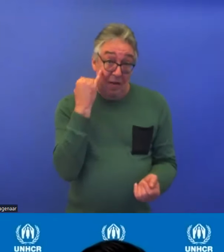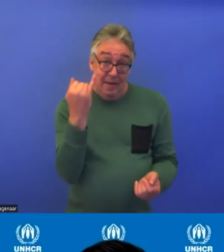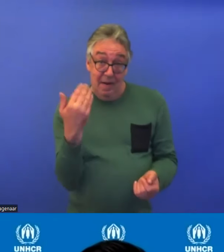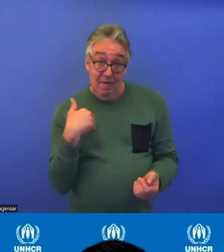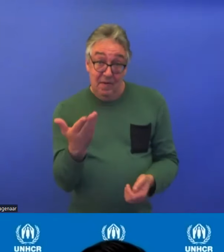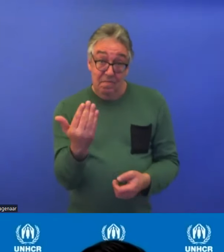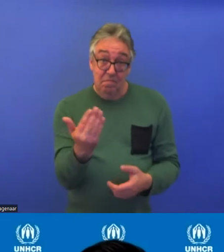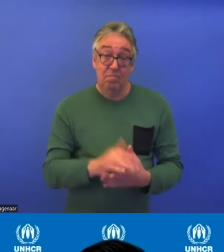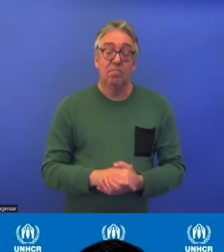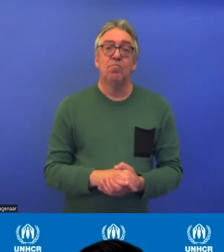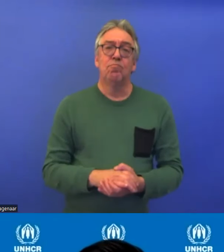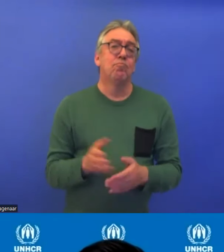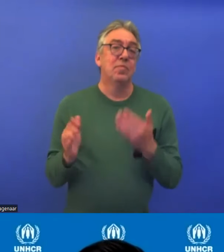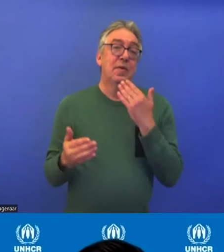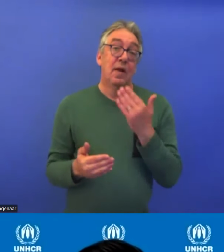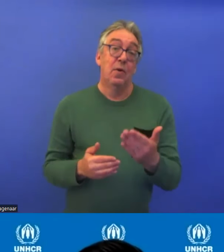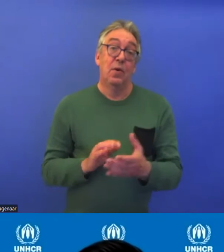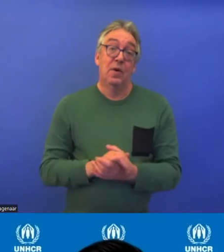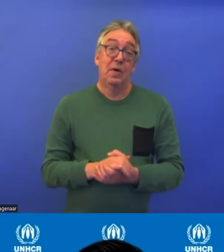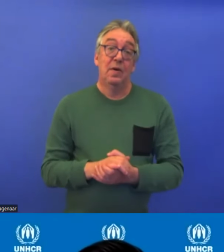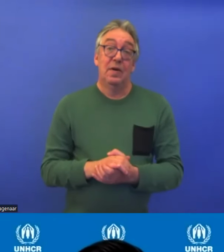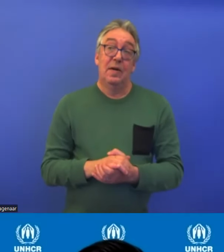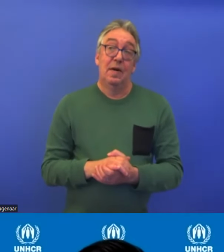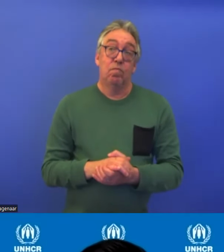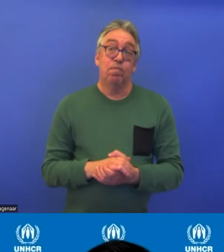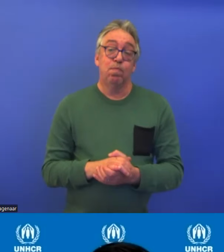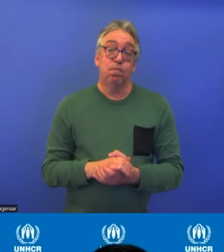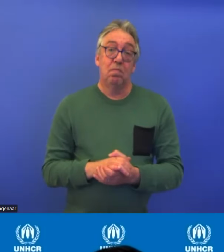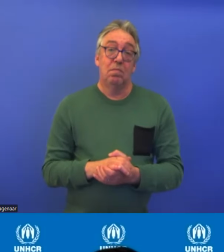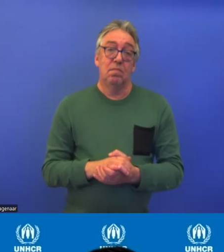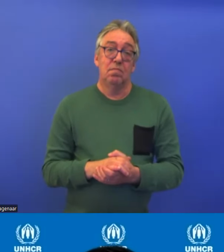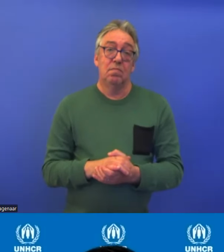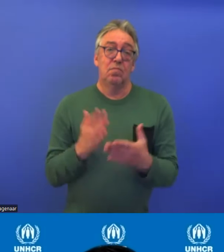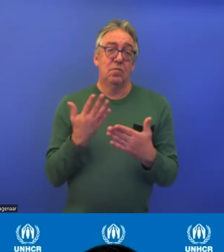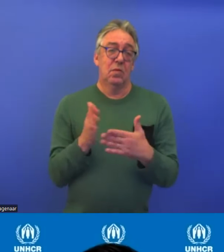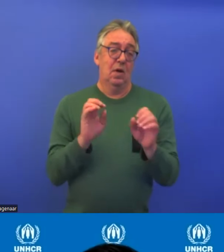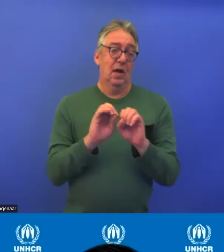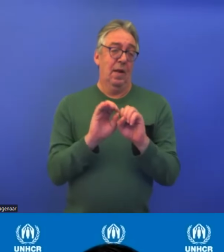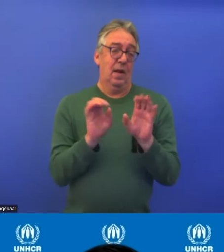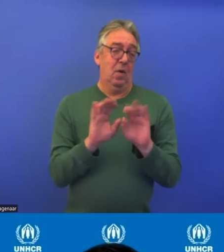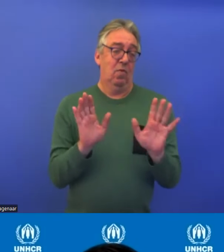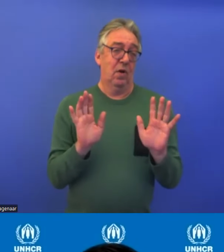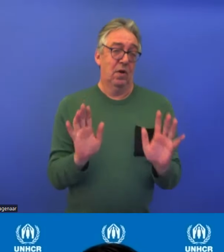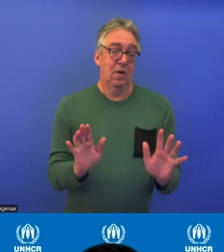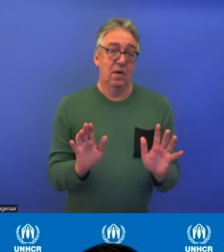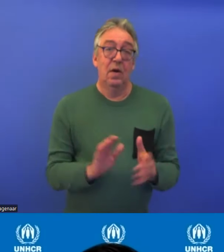Thank you very much, Ricardo. Just to reply first with the information, around